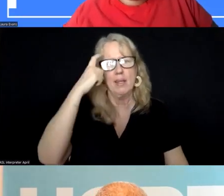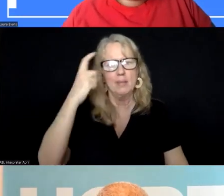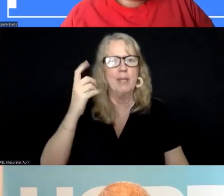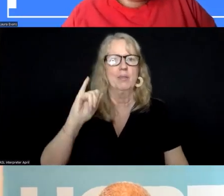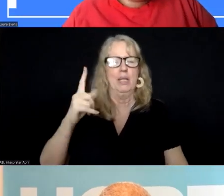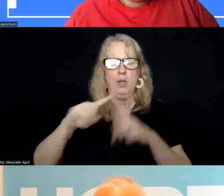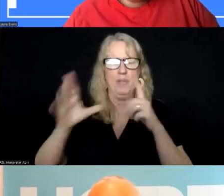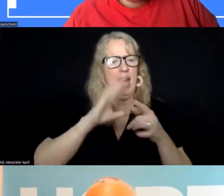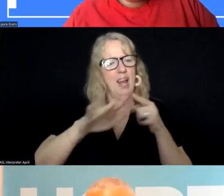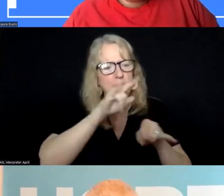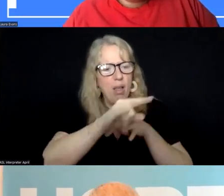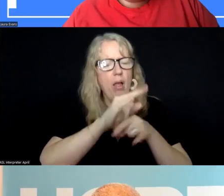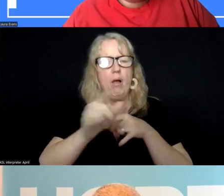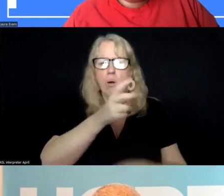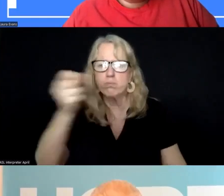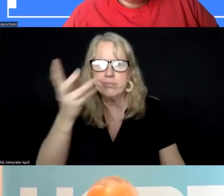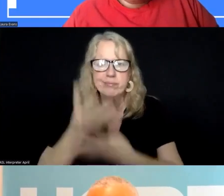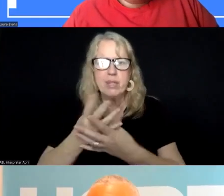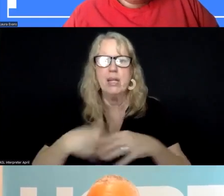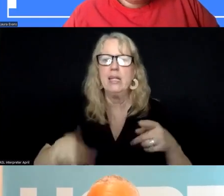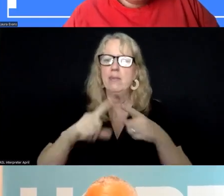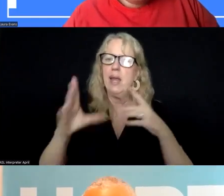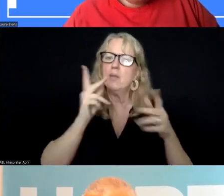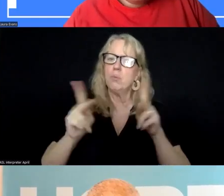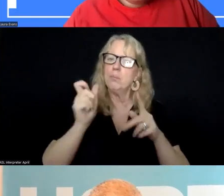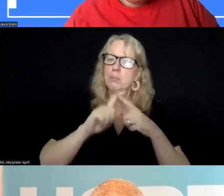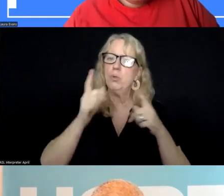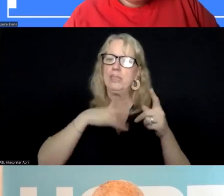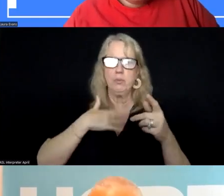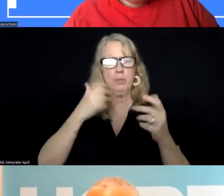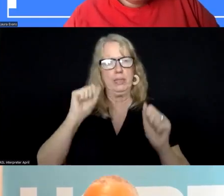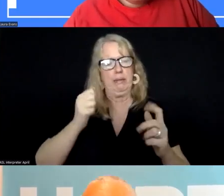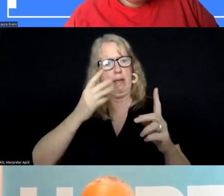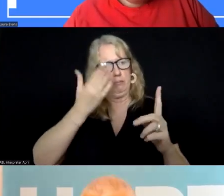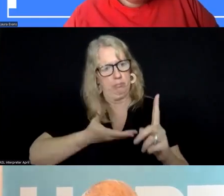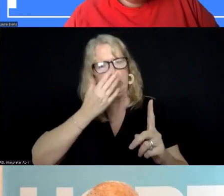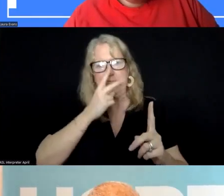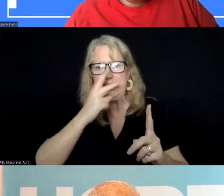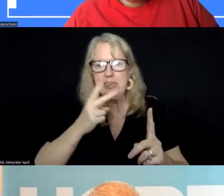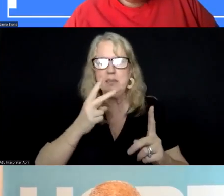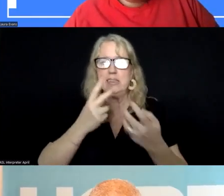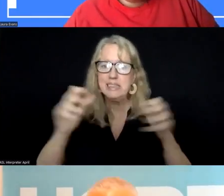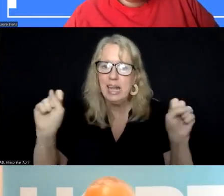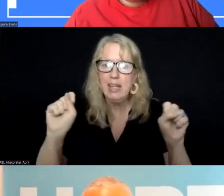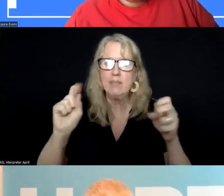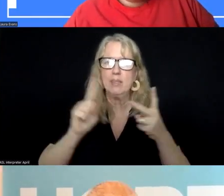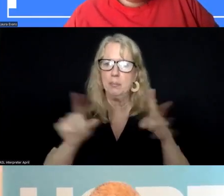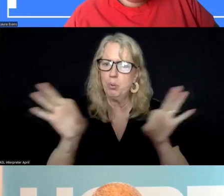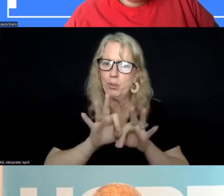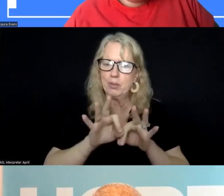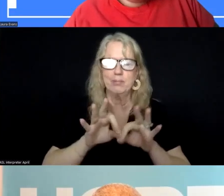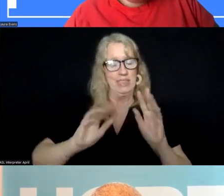or ostracized. Any person in a mental health crisis deserves to feel seen, safe, and supported. But it hasn't always